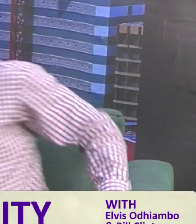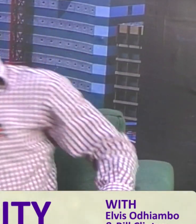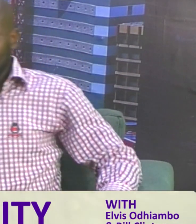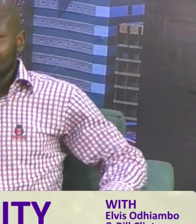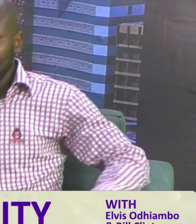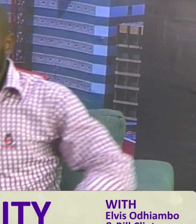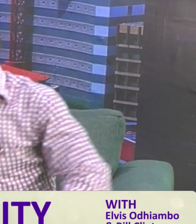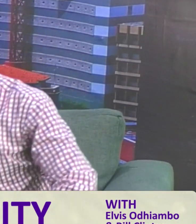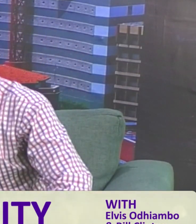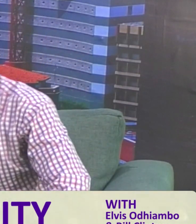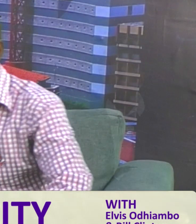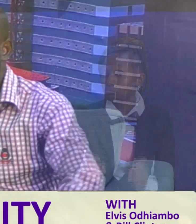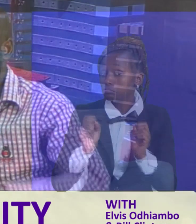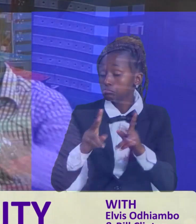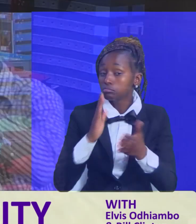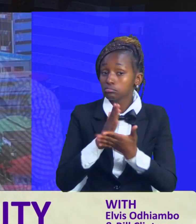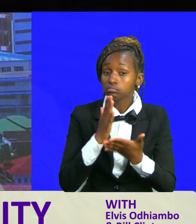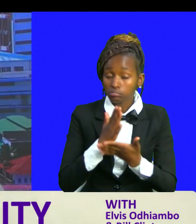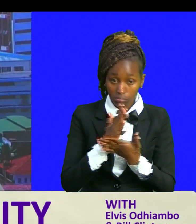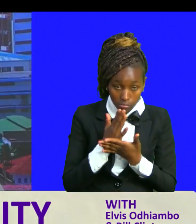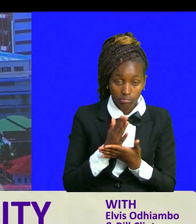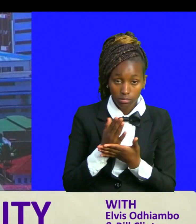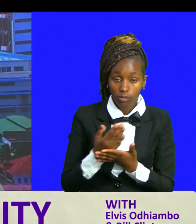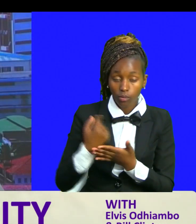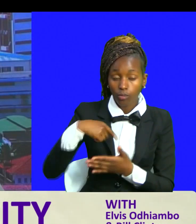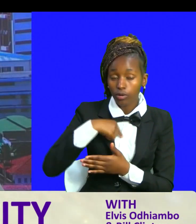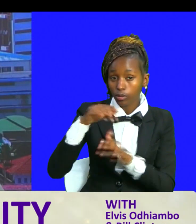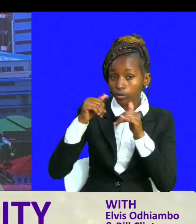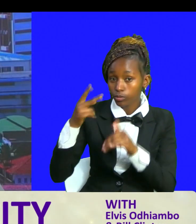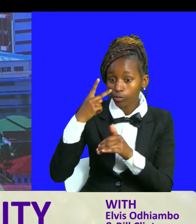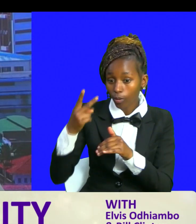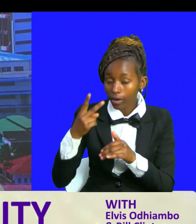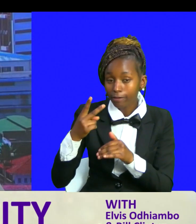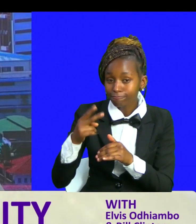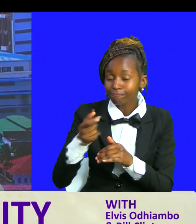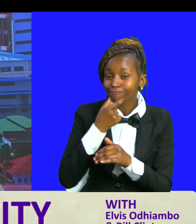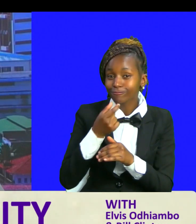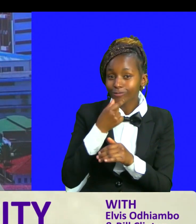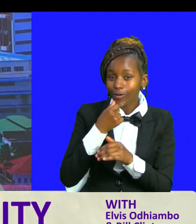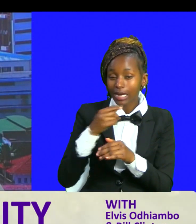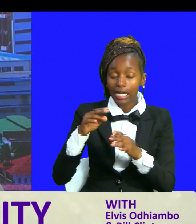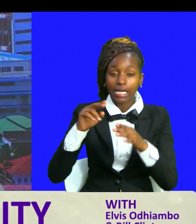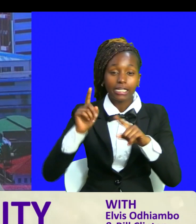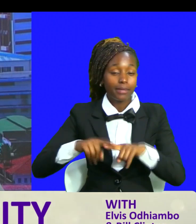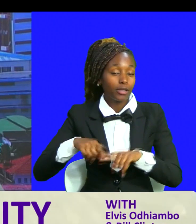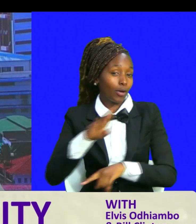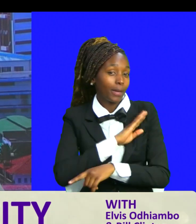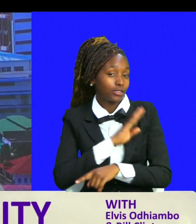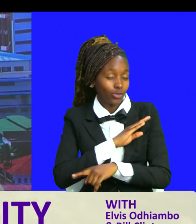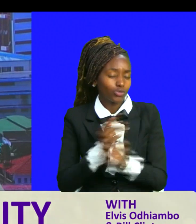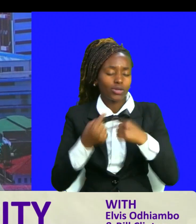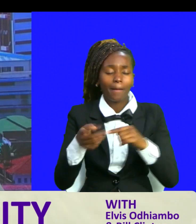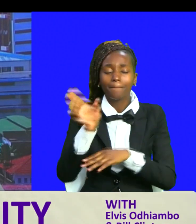right. Without a doubt, Gor Mahia will be looking, to be depending on Benson Omala, to get back to his good winning ways and